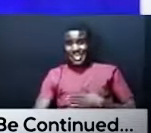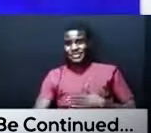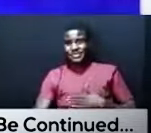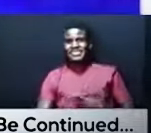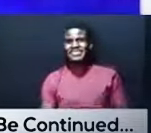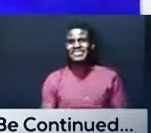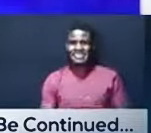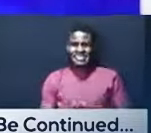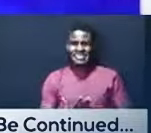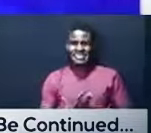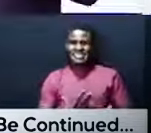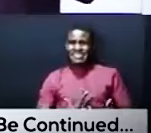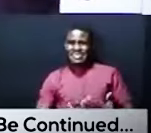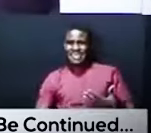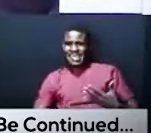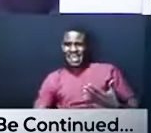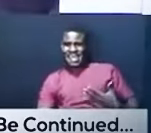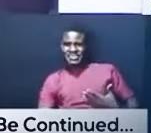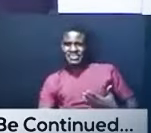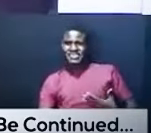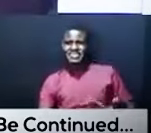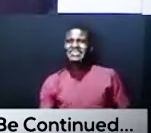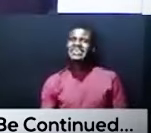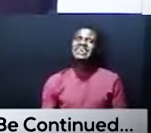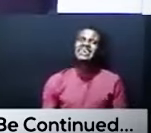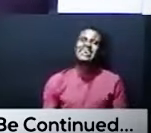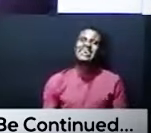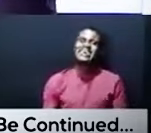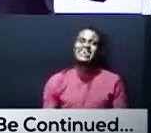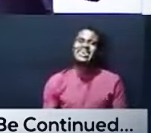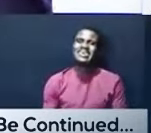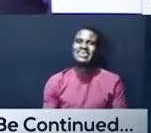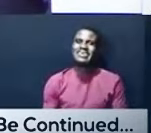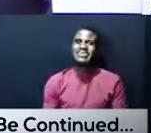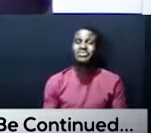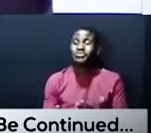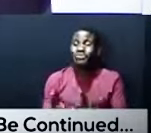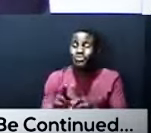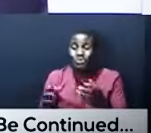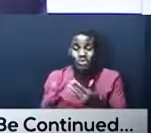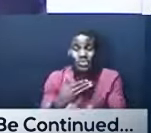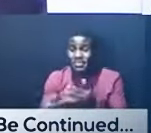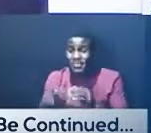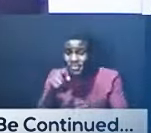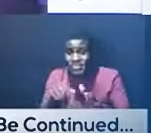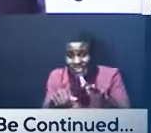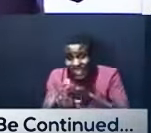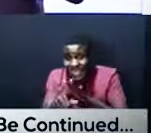concealed will come out. Now,